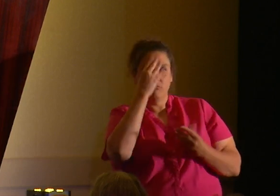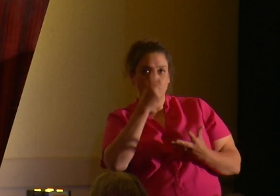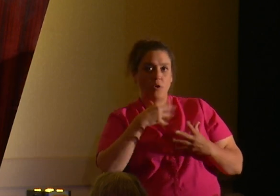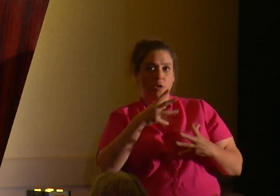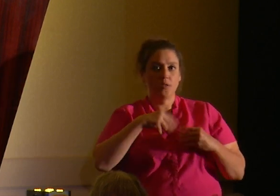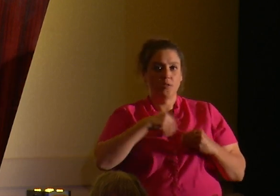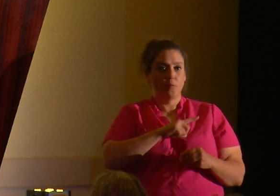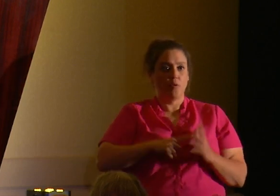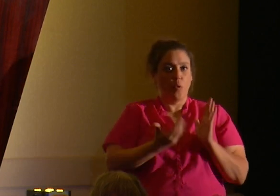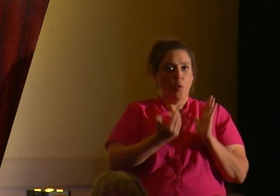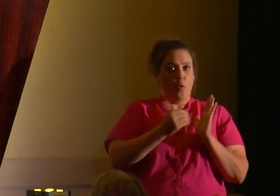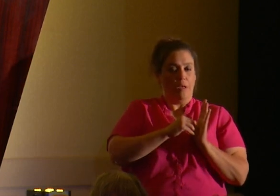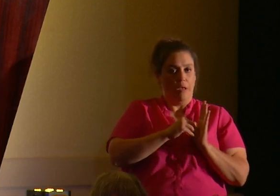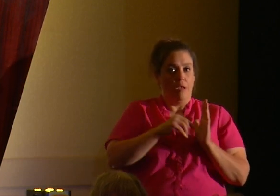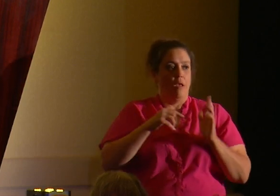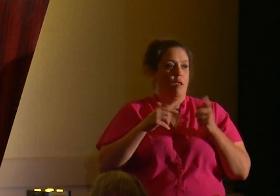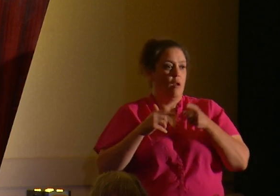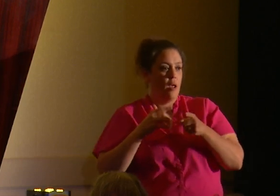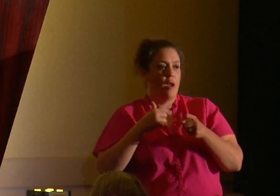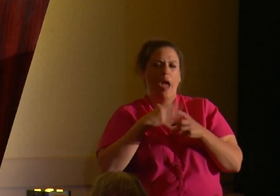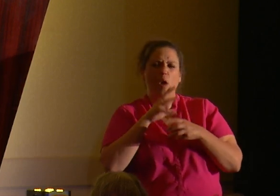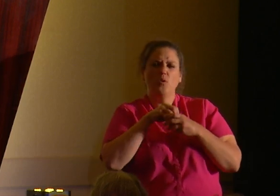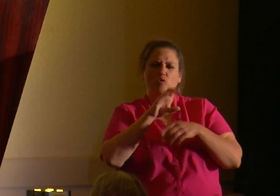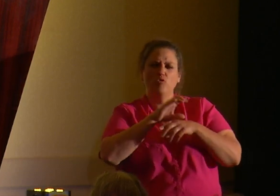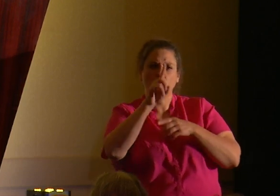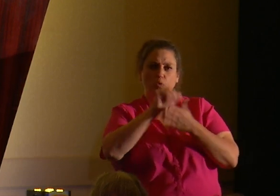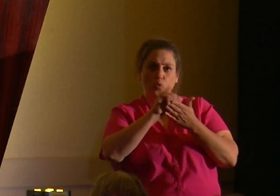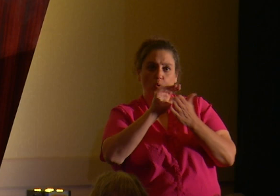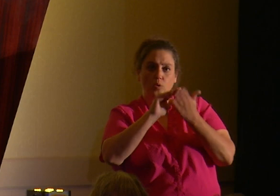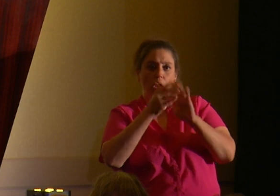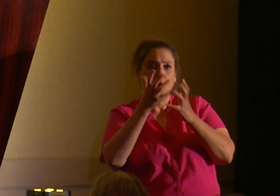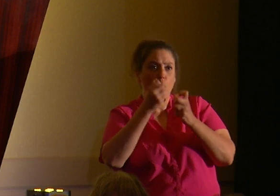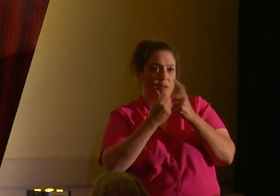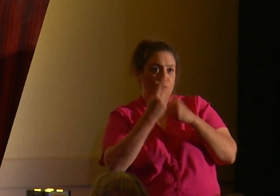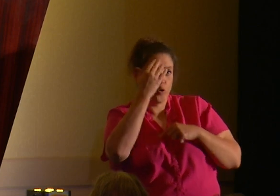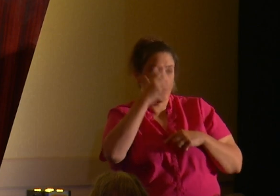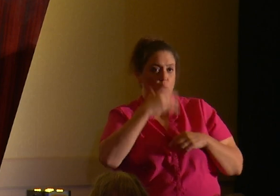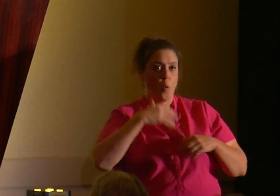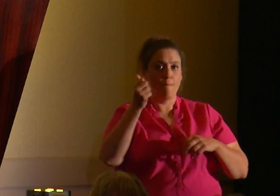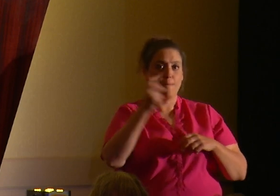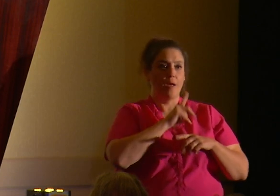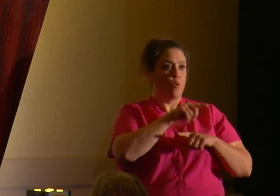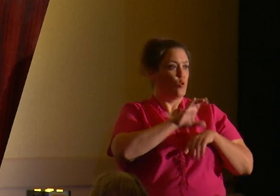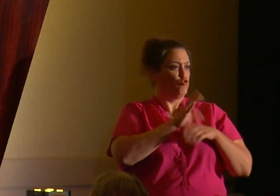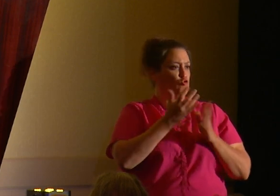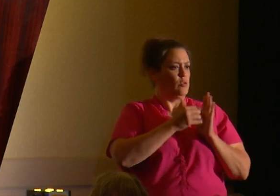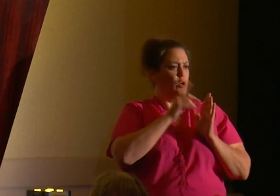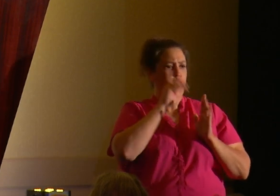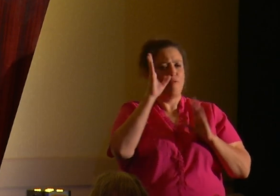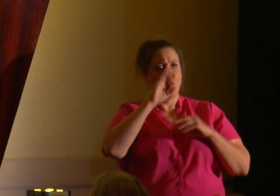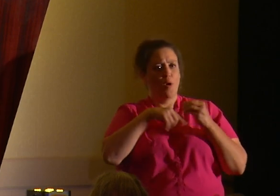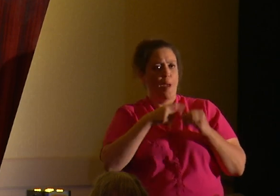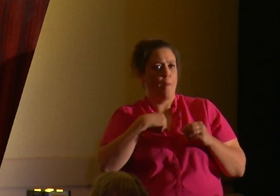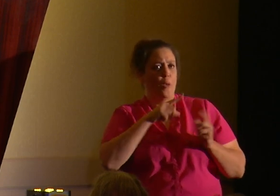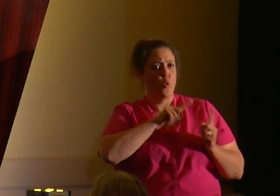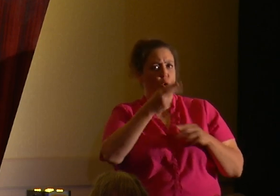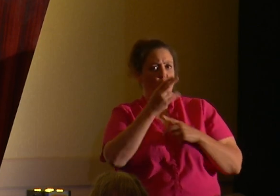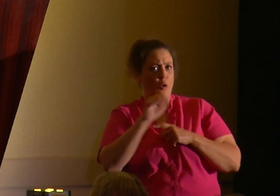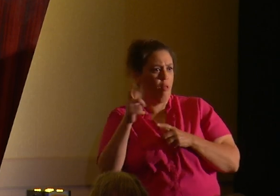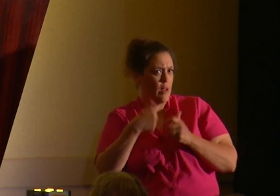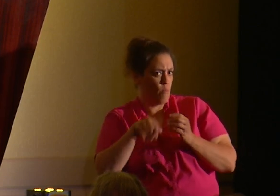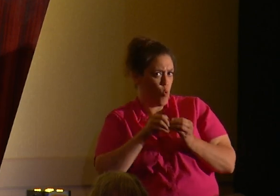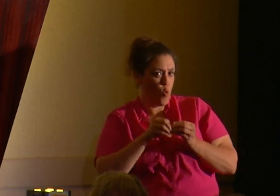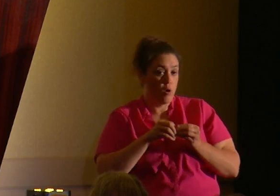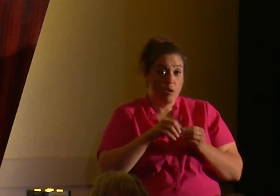I want everybody in New York City to know, because I was in a church in New York City. I want everybody in New York City to know that I'm back in the Lord. You don't have to worry about me going to hell now. And he was